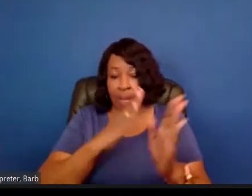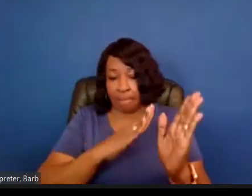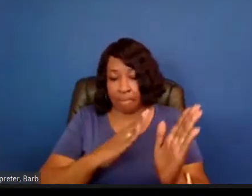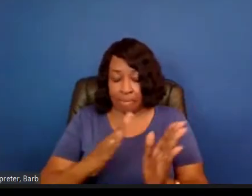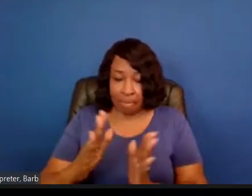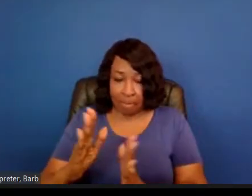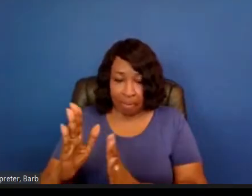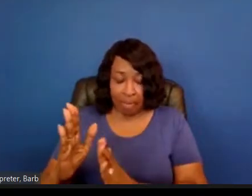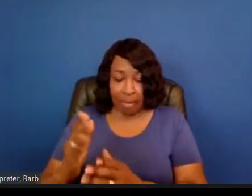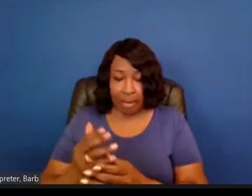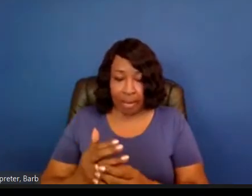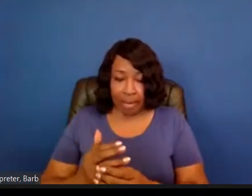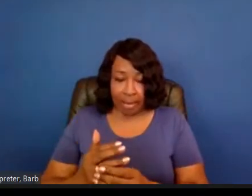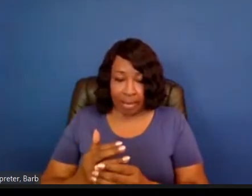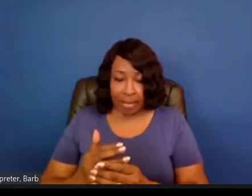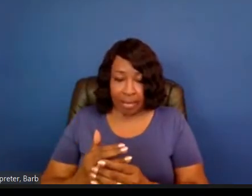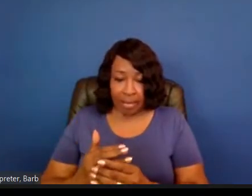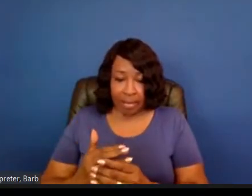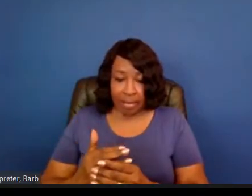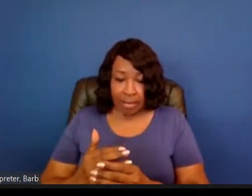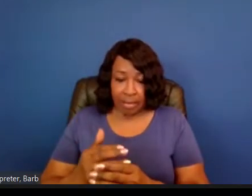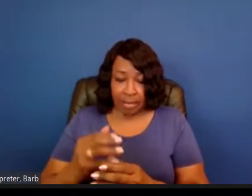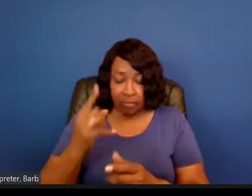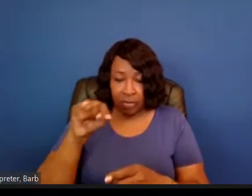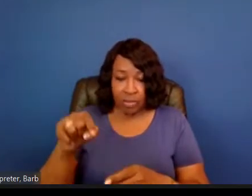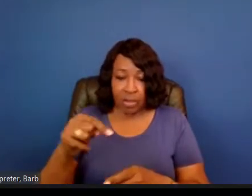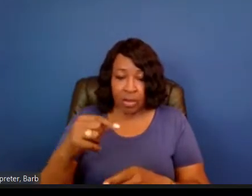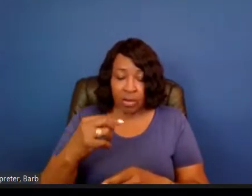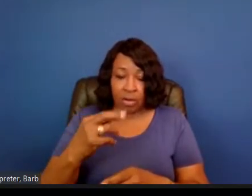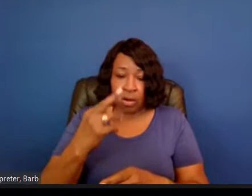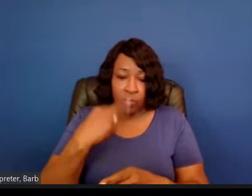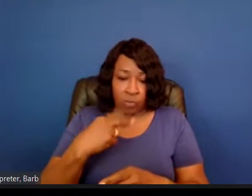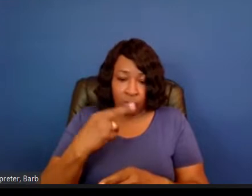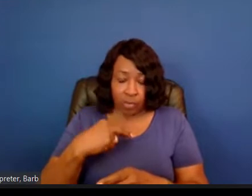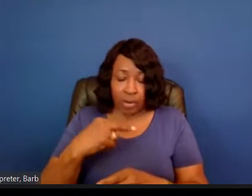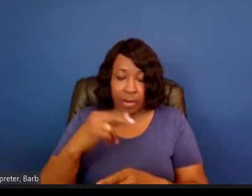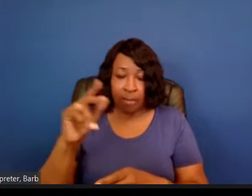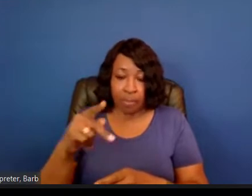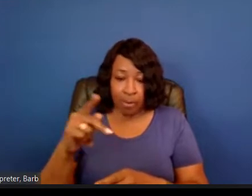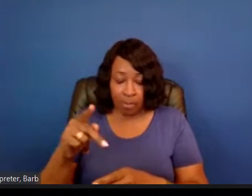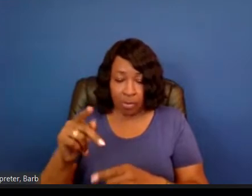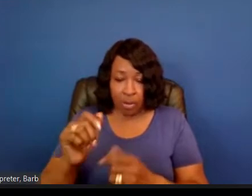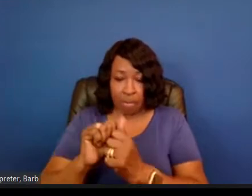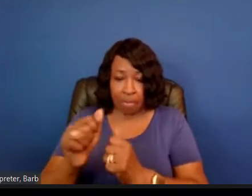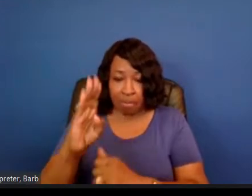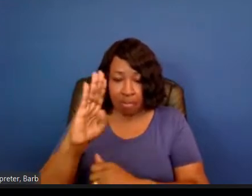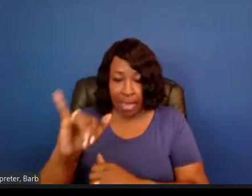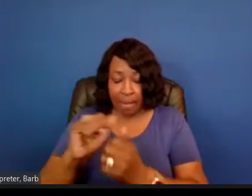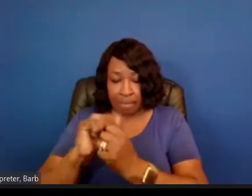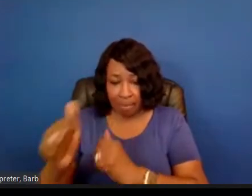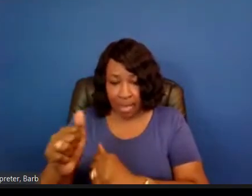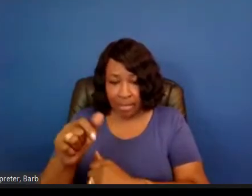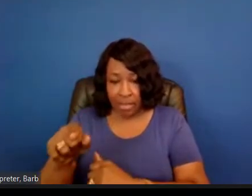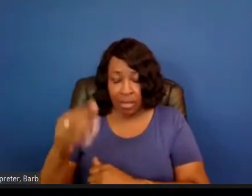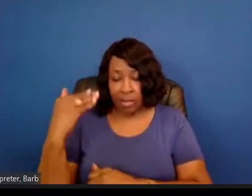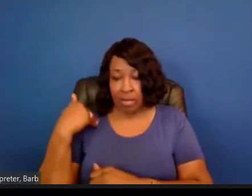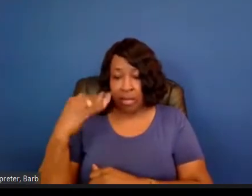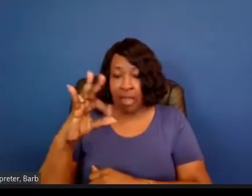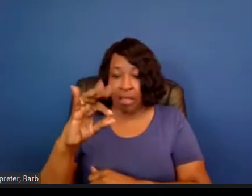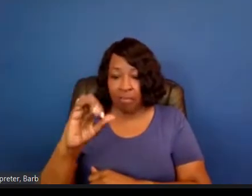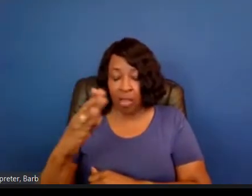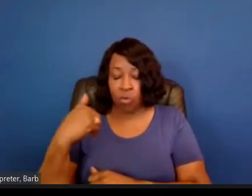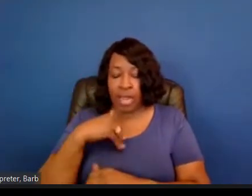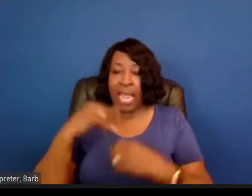bypass area, as well as the entire Red Purple modernization project area. In February, we had a successful tour